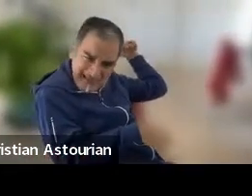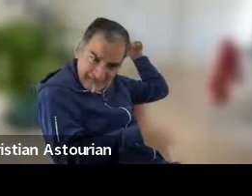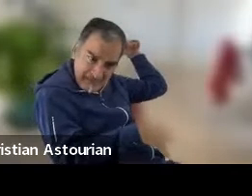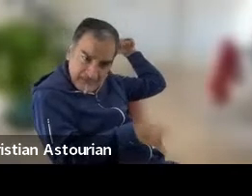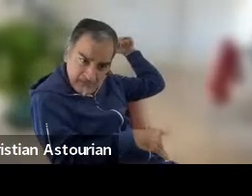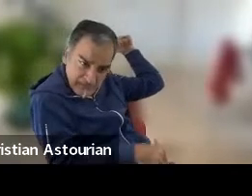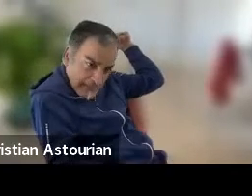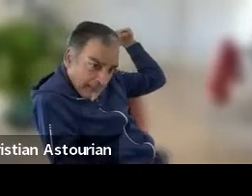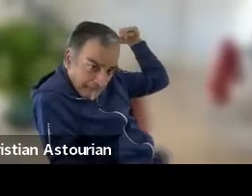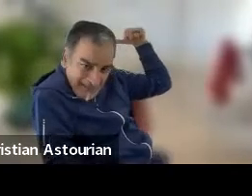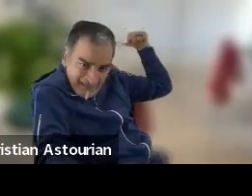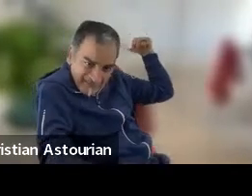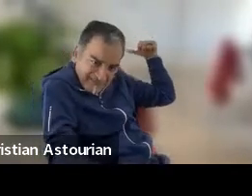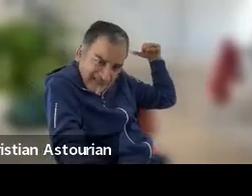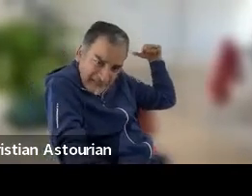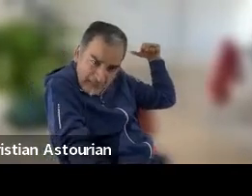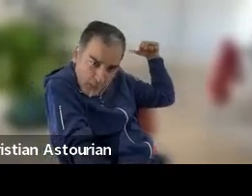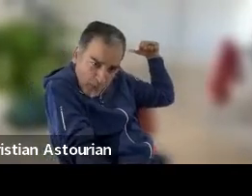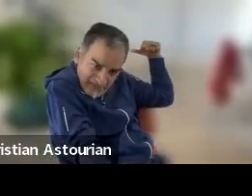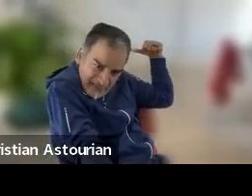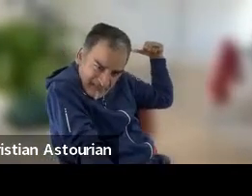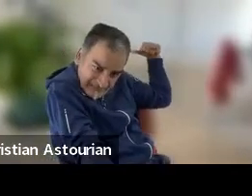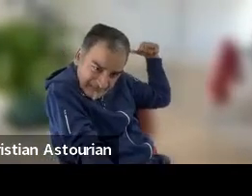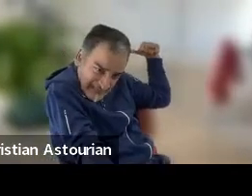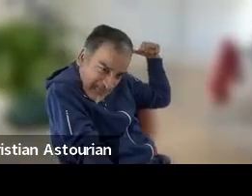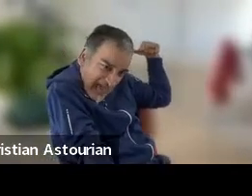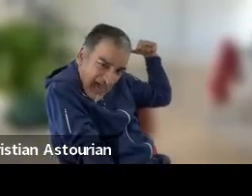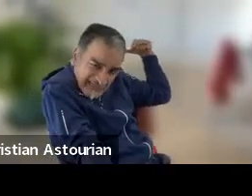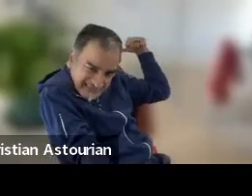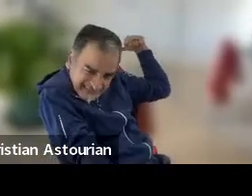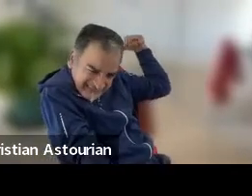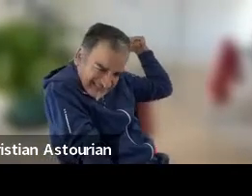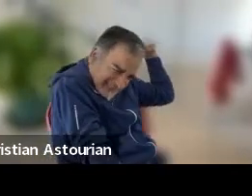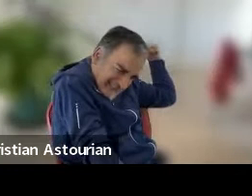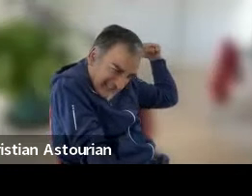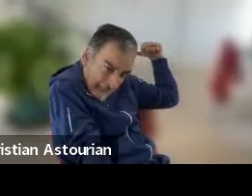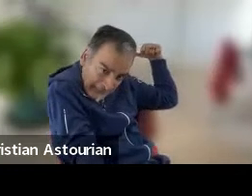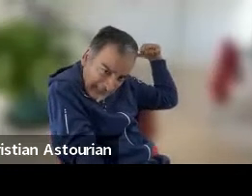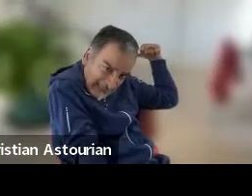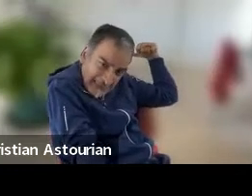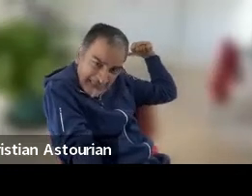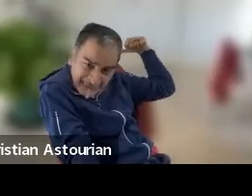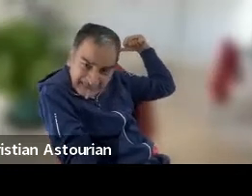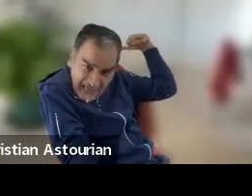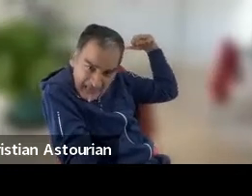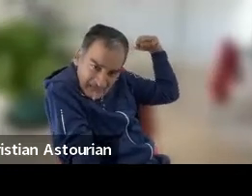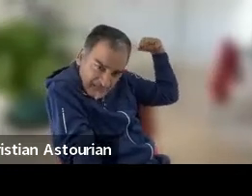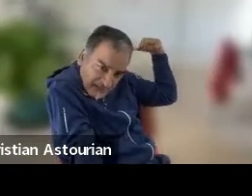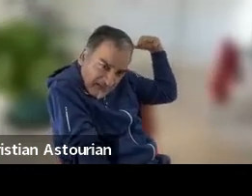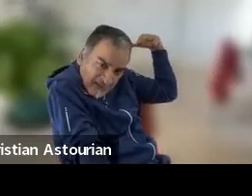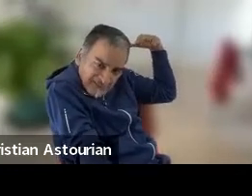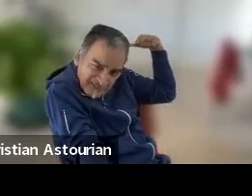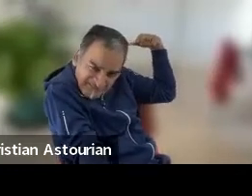to better pay the workers and still